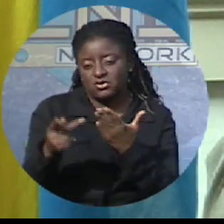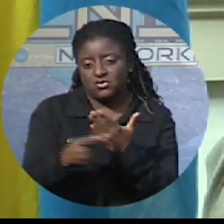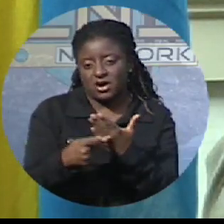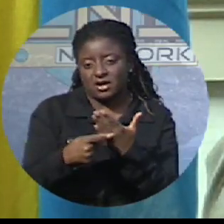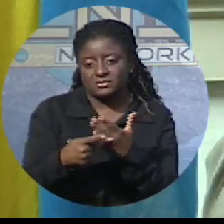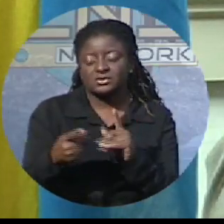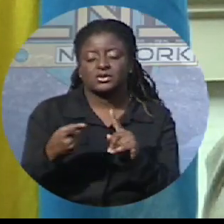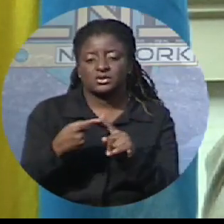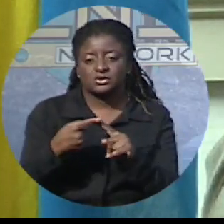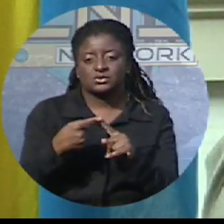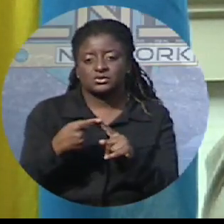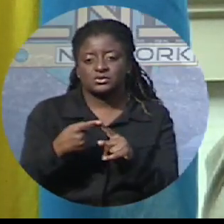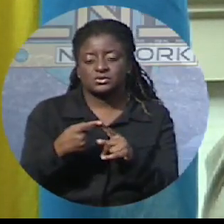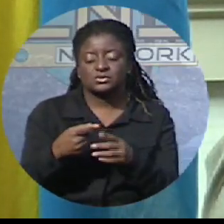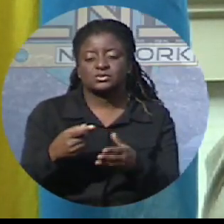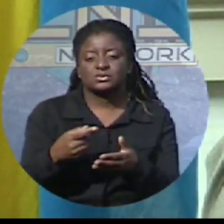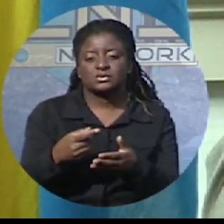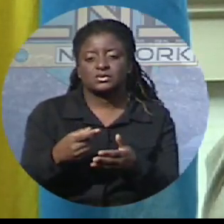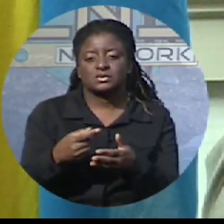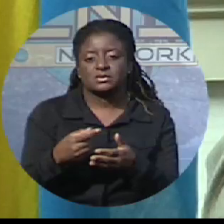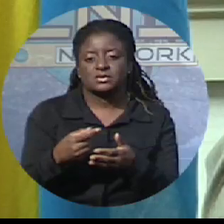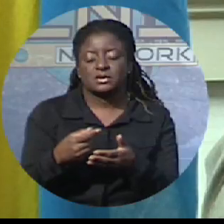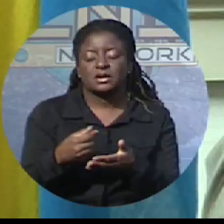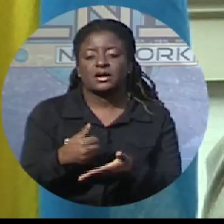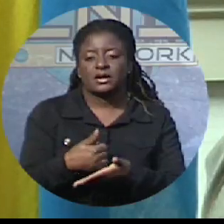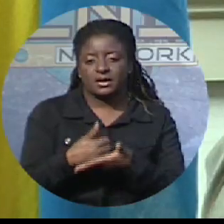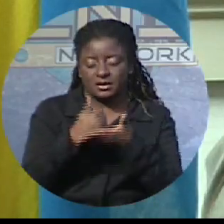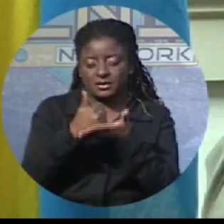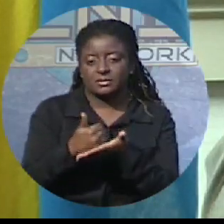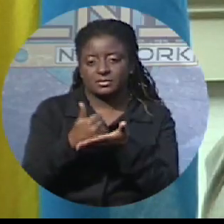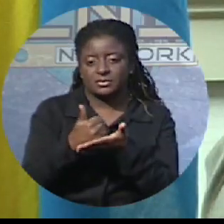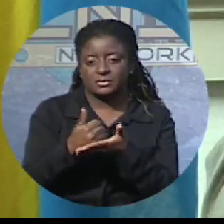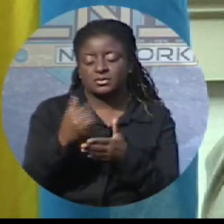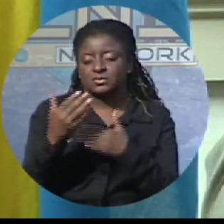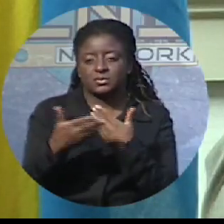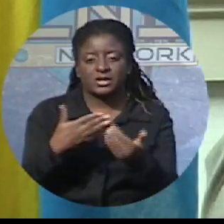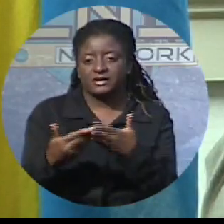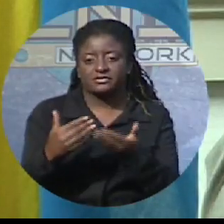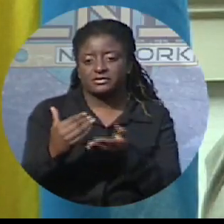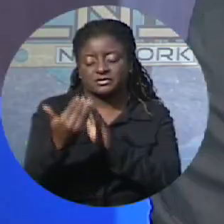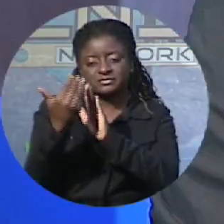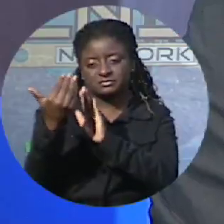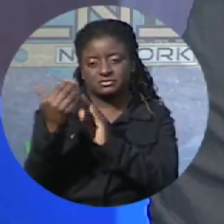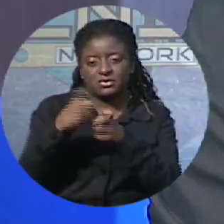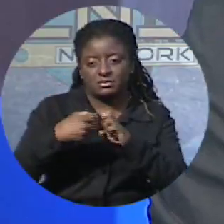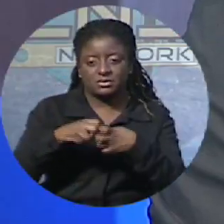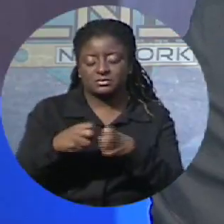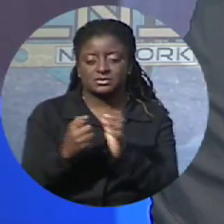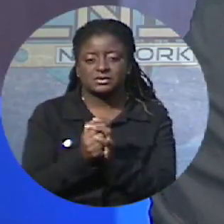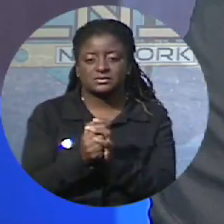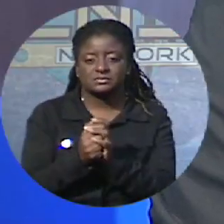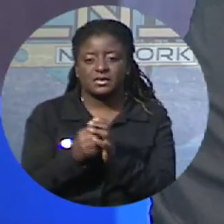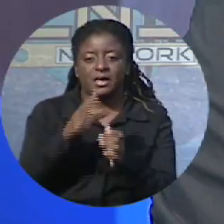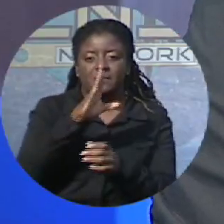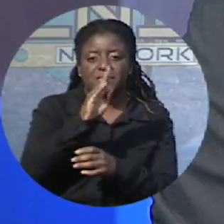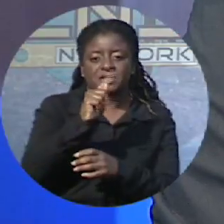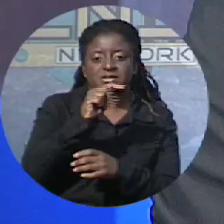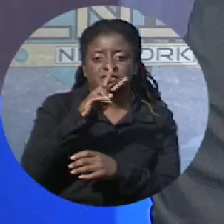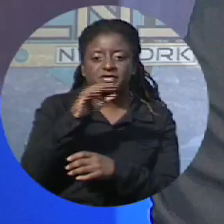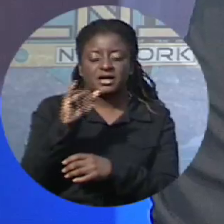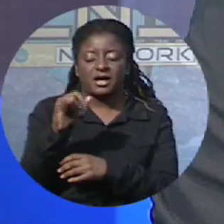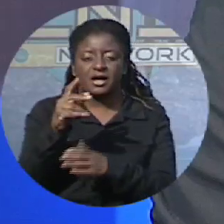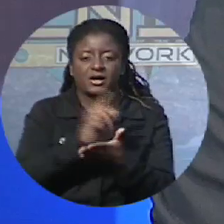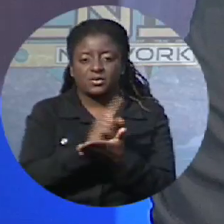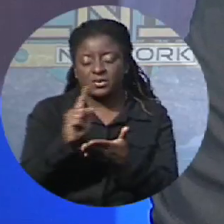address whatever is being faced. It's BTVI week, and